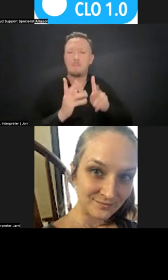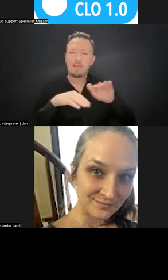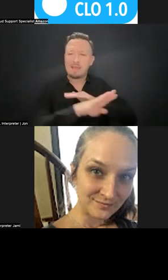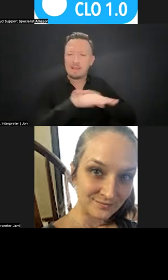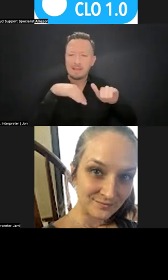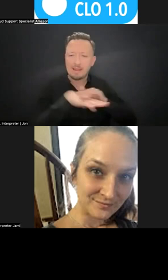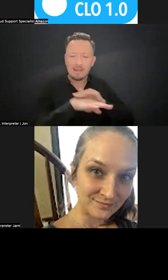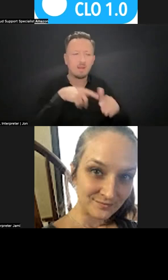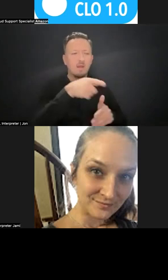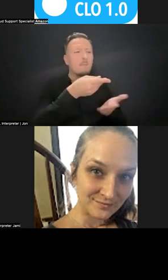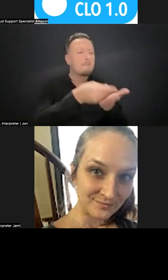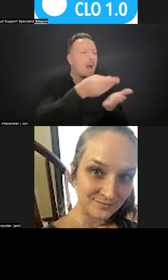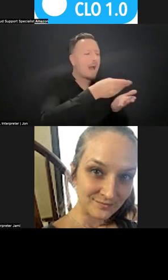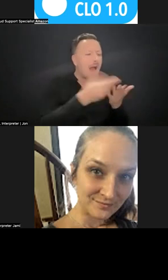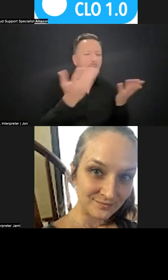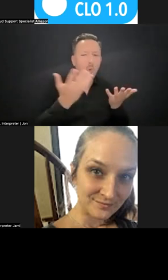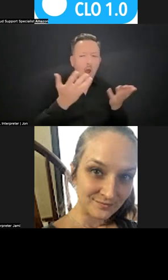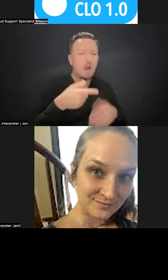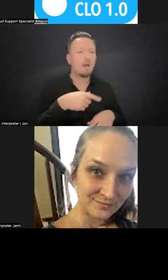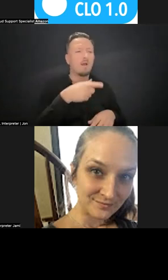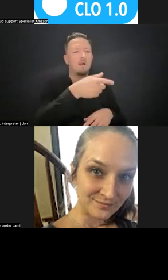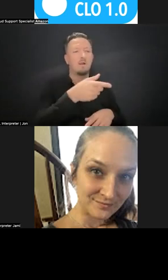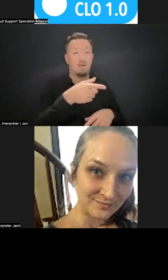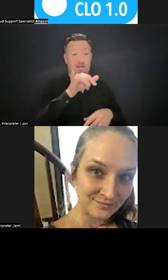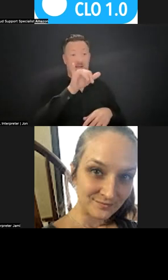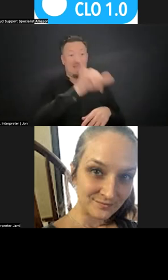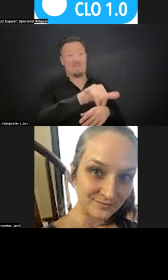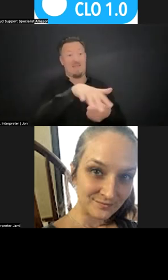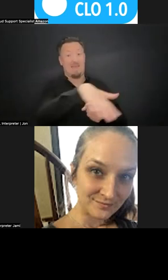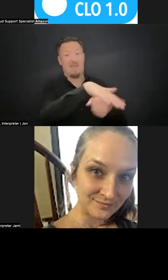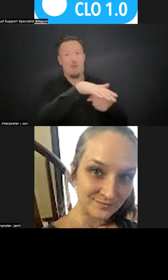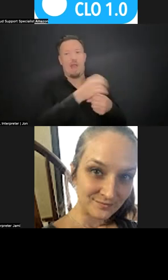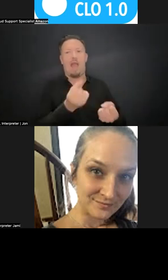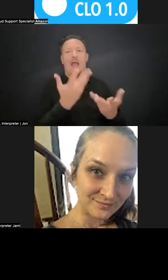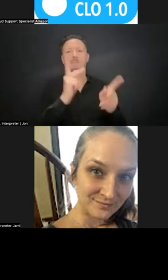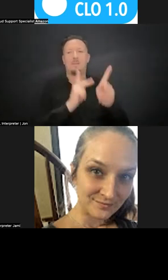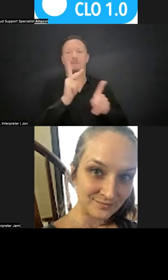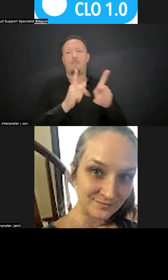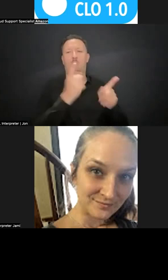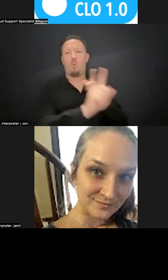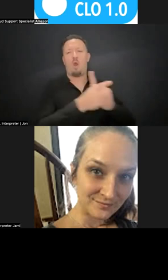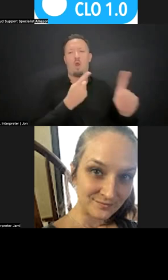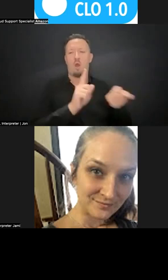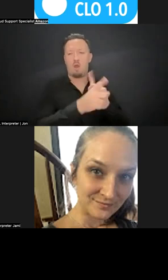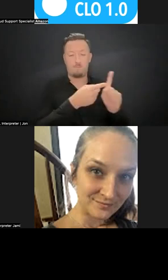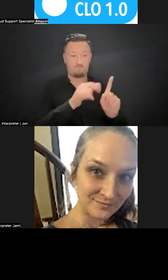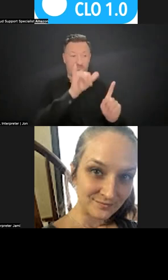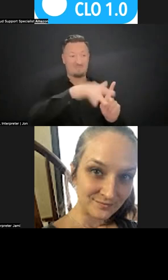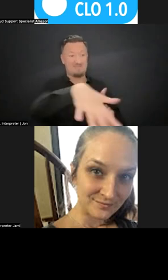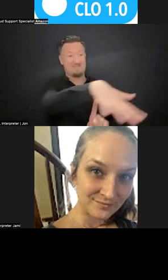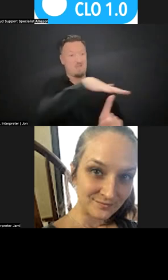We can check how many folks walk through that area, how many folks are present within that